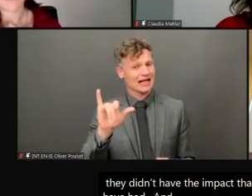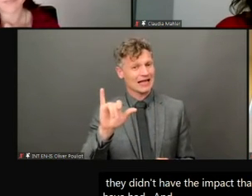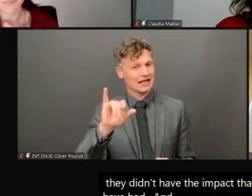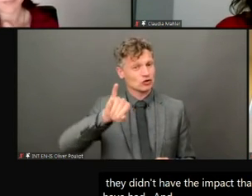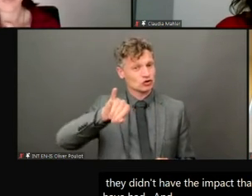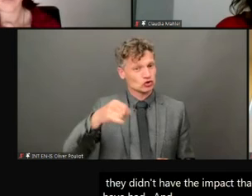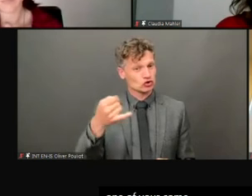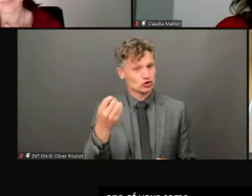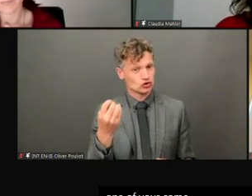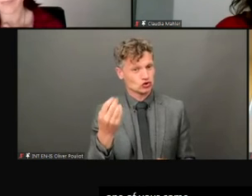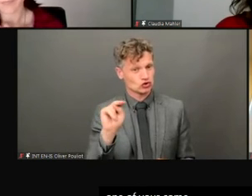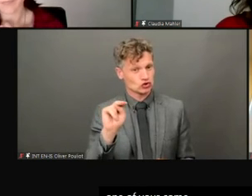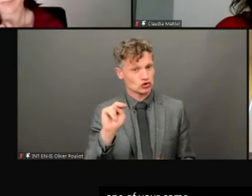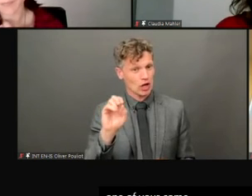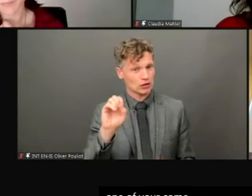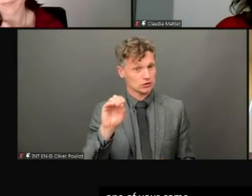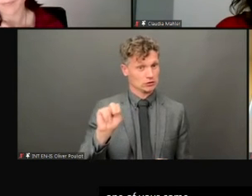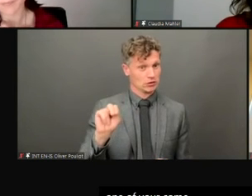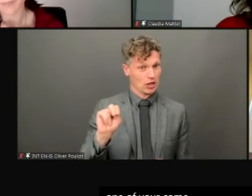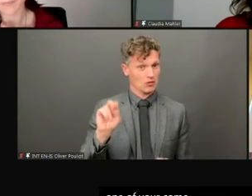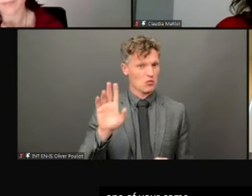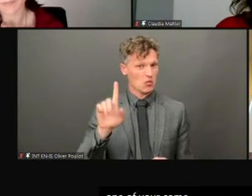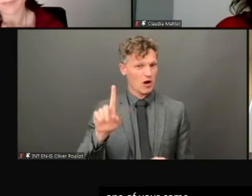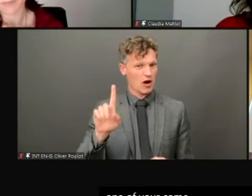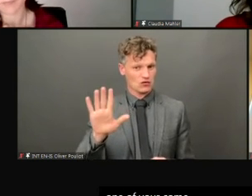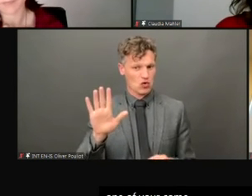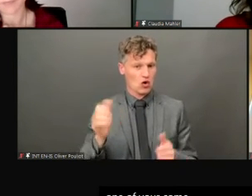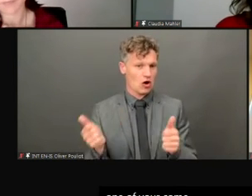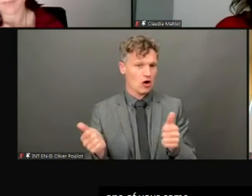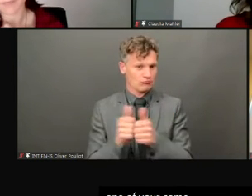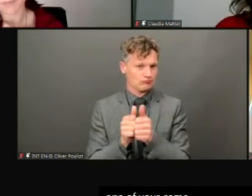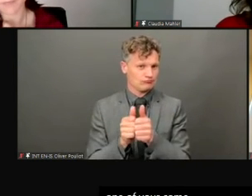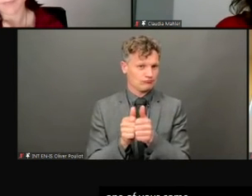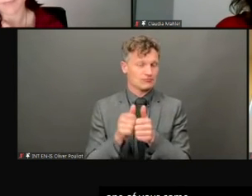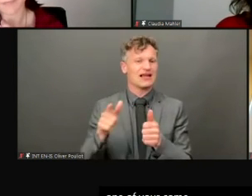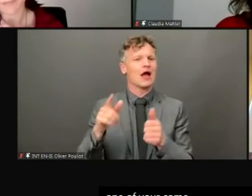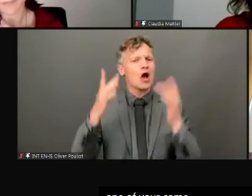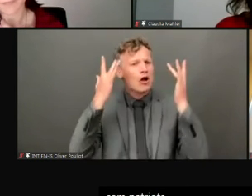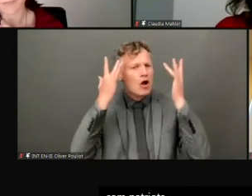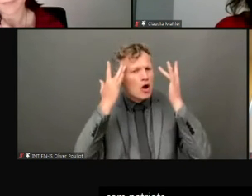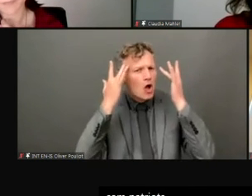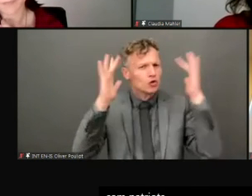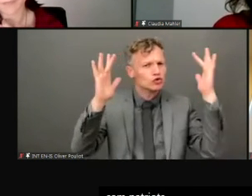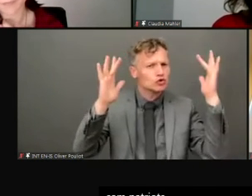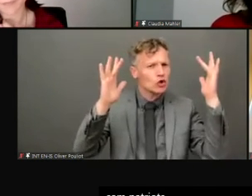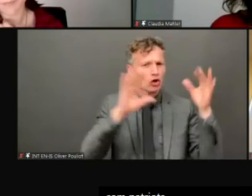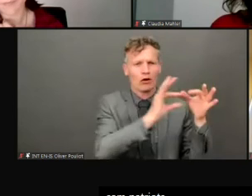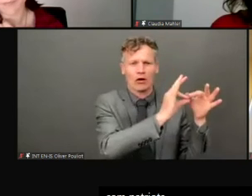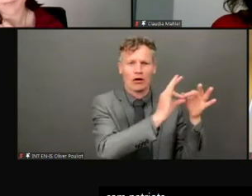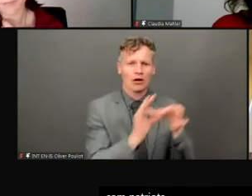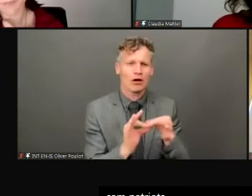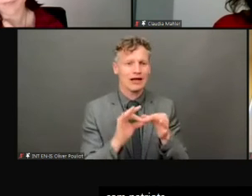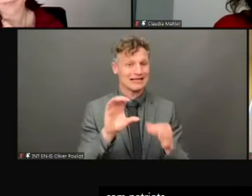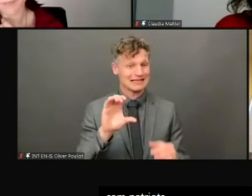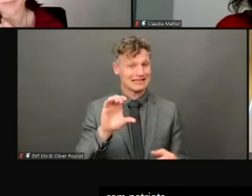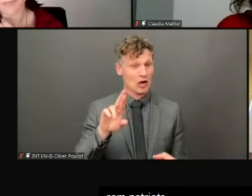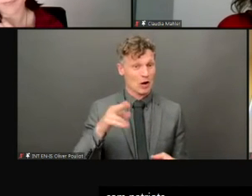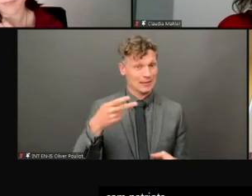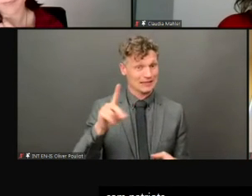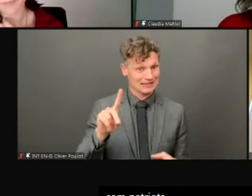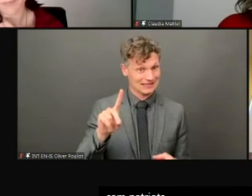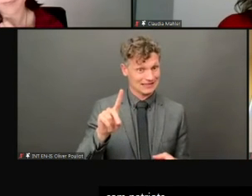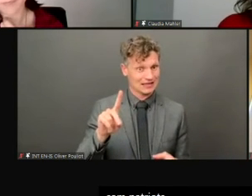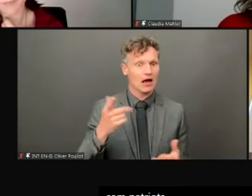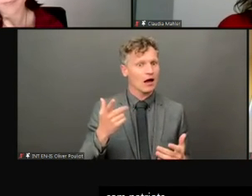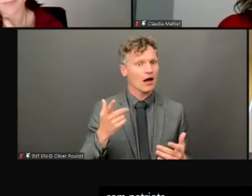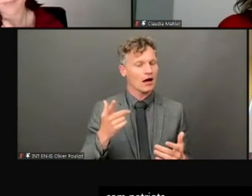on culture and the UN CRPD and how it translates differently into, for example, Indigenous cultures. And